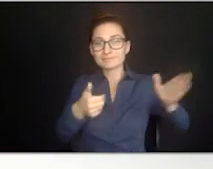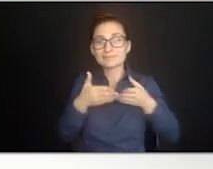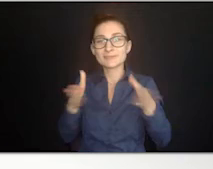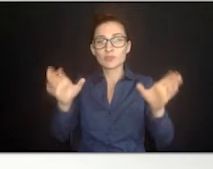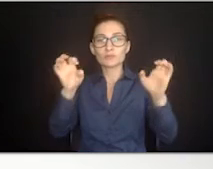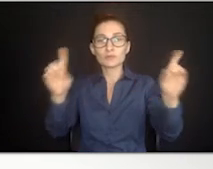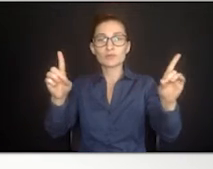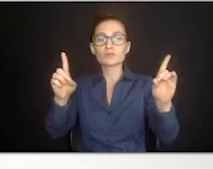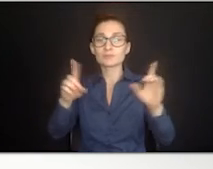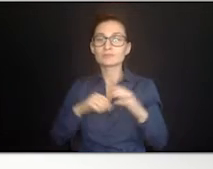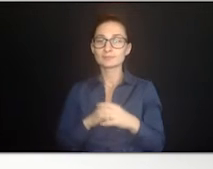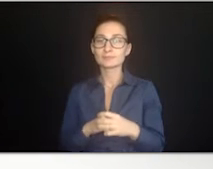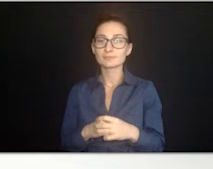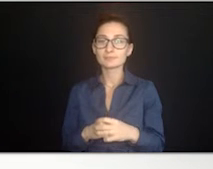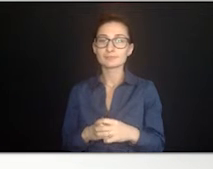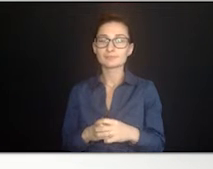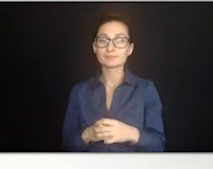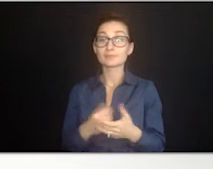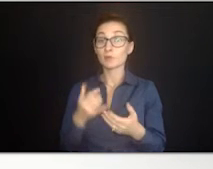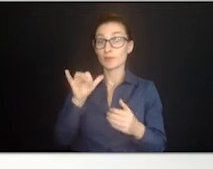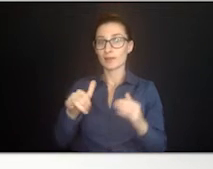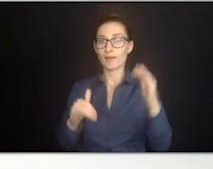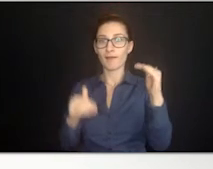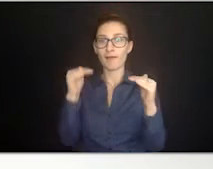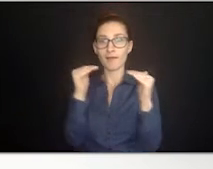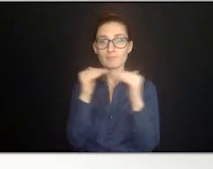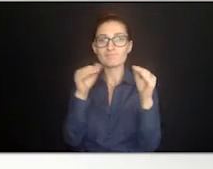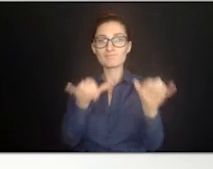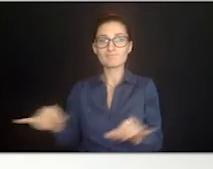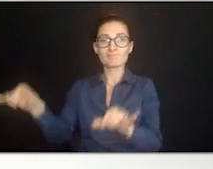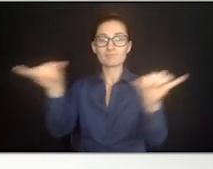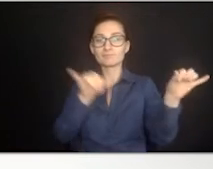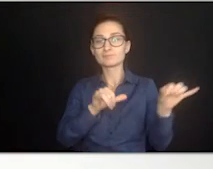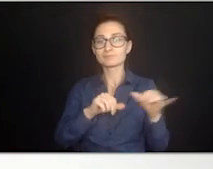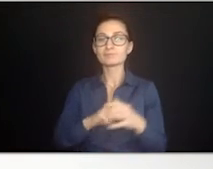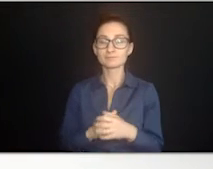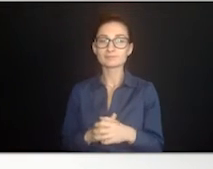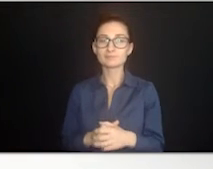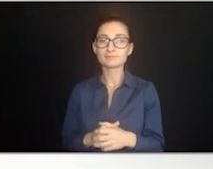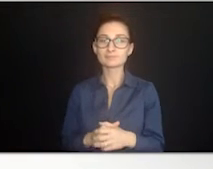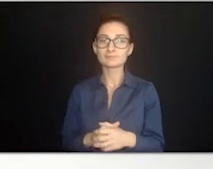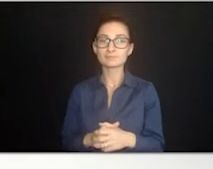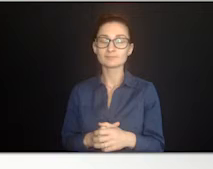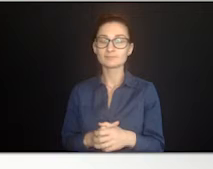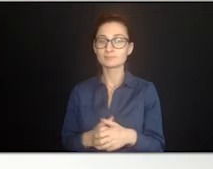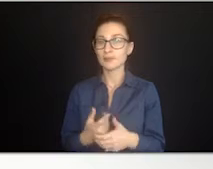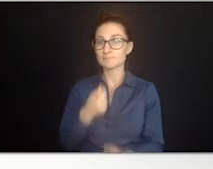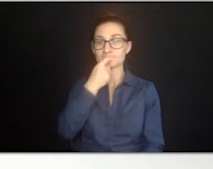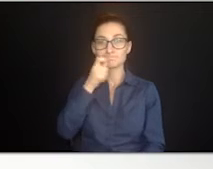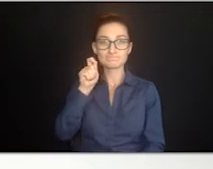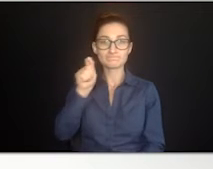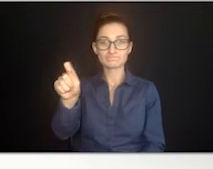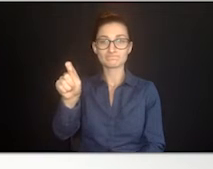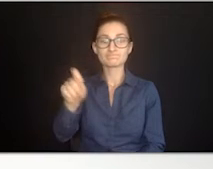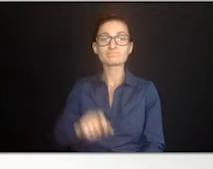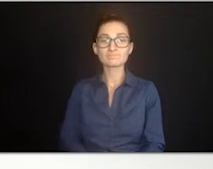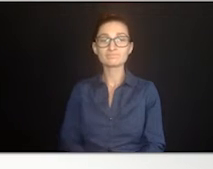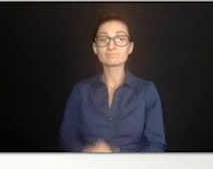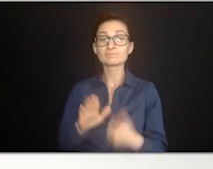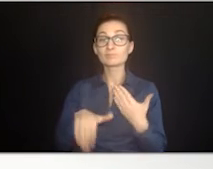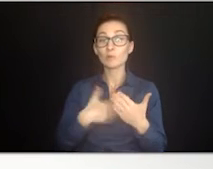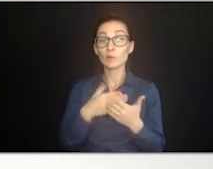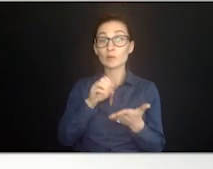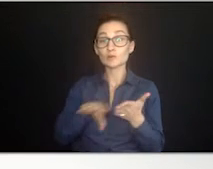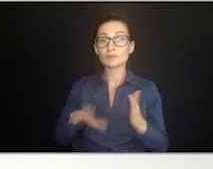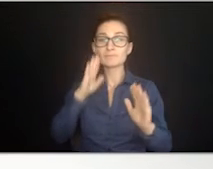field is even there when you talk about students with disabilities. General education students first. It very explicitly states that all students are taught to